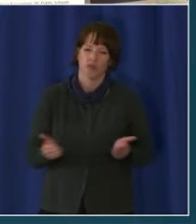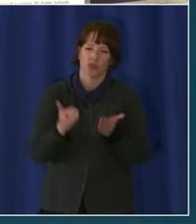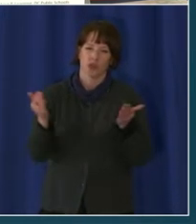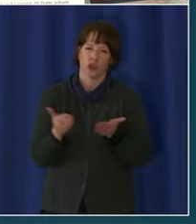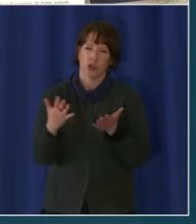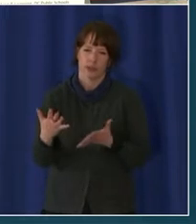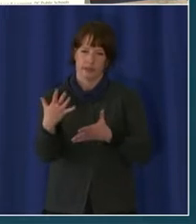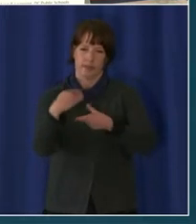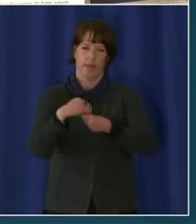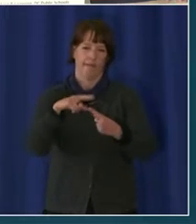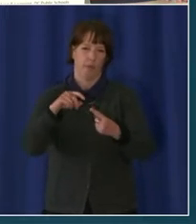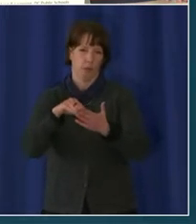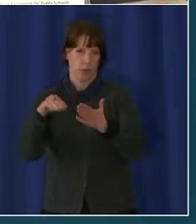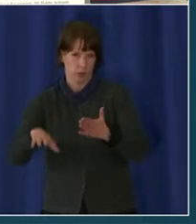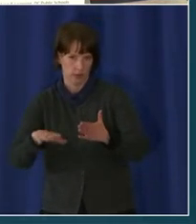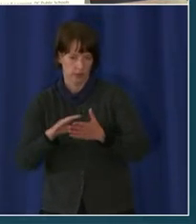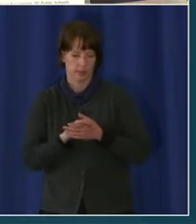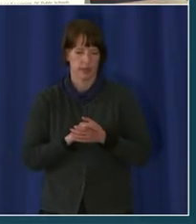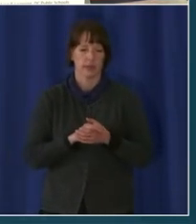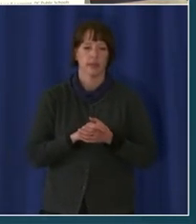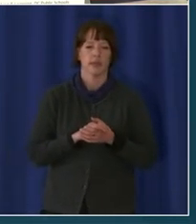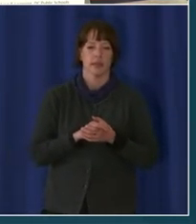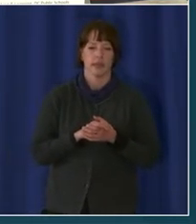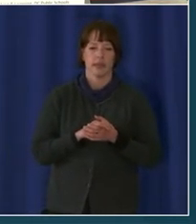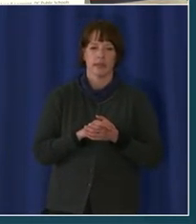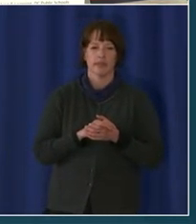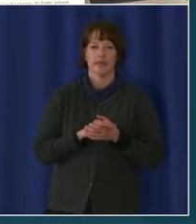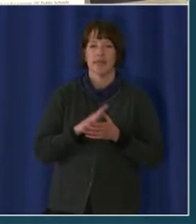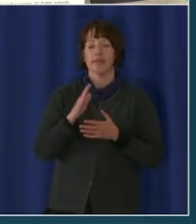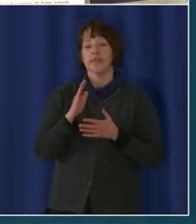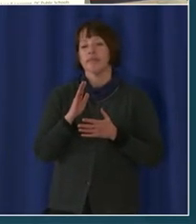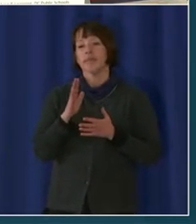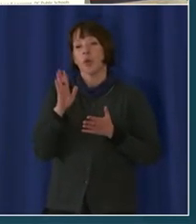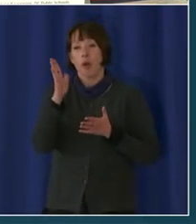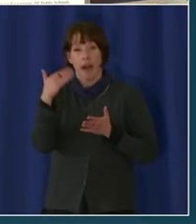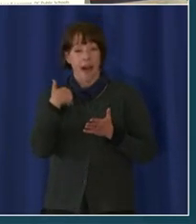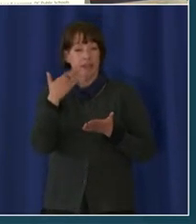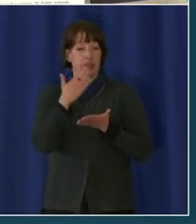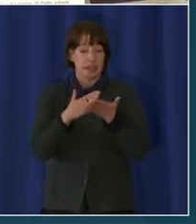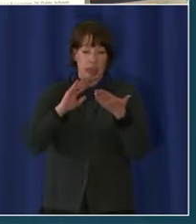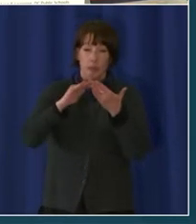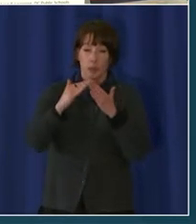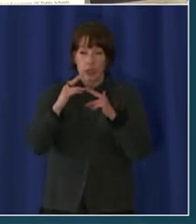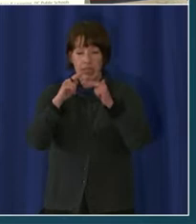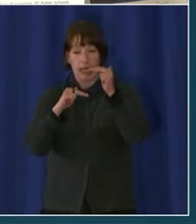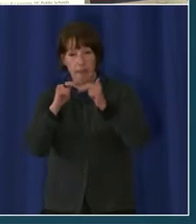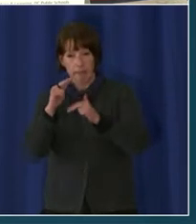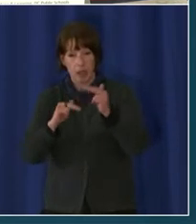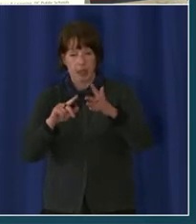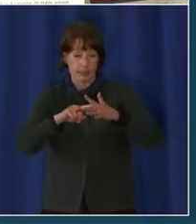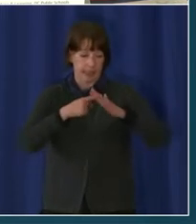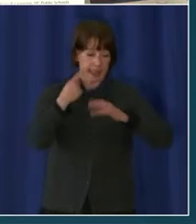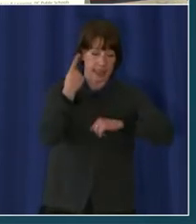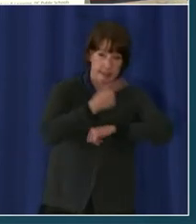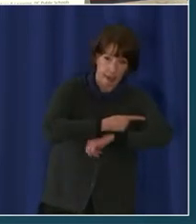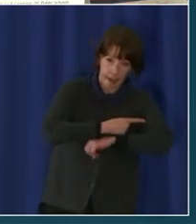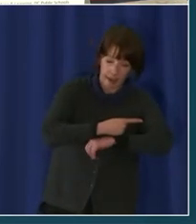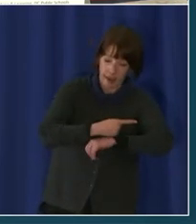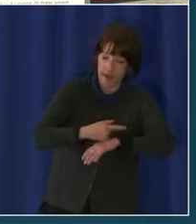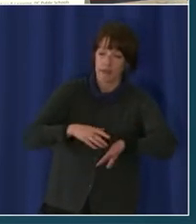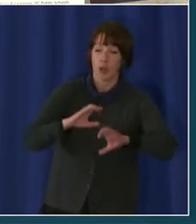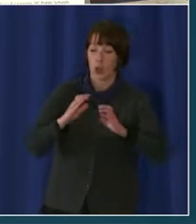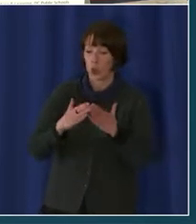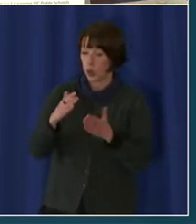of our students. They will come in similar to elementary. They'll have some community building time at the beginning of the day. They'll have